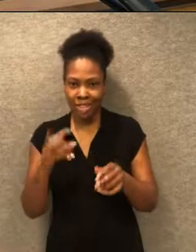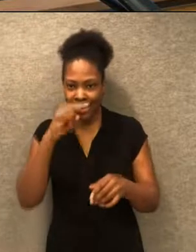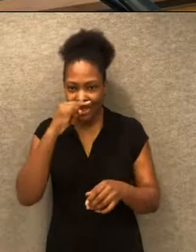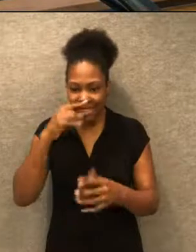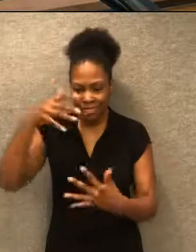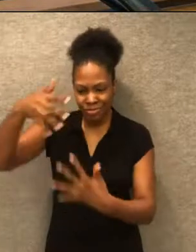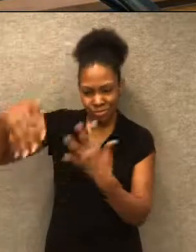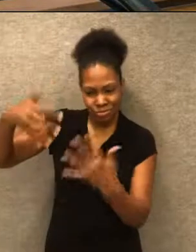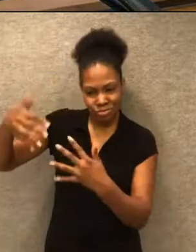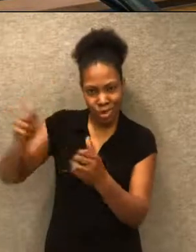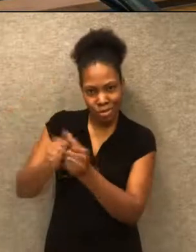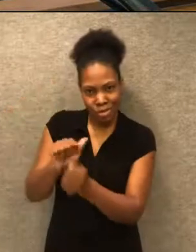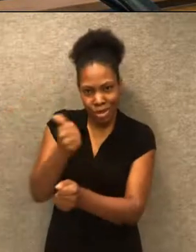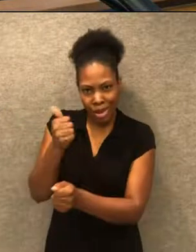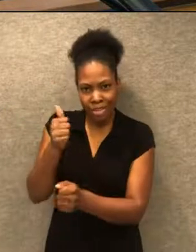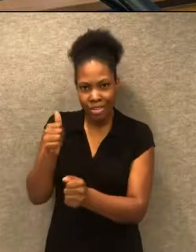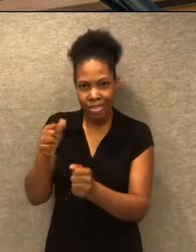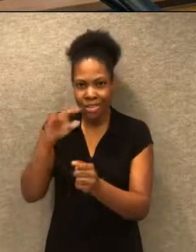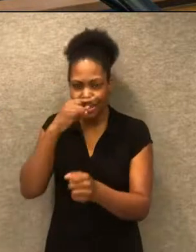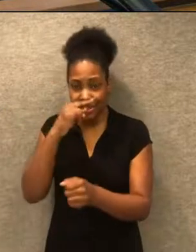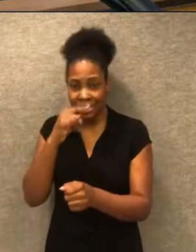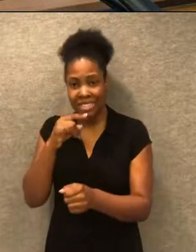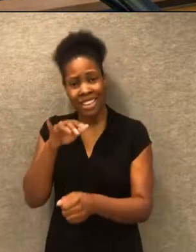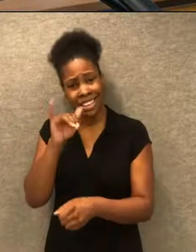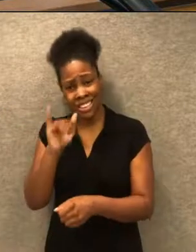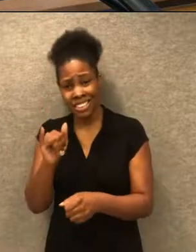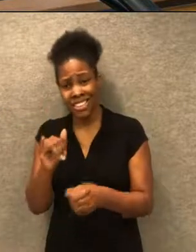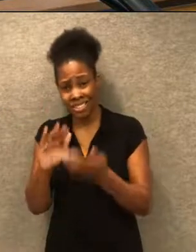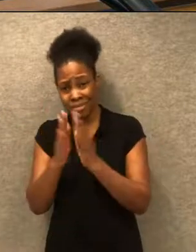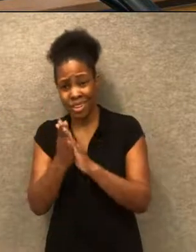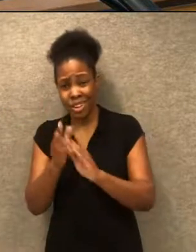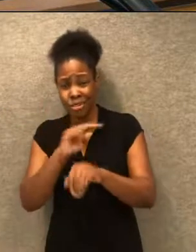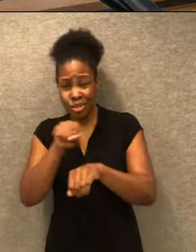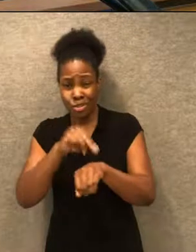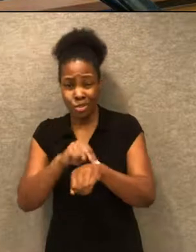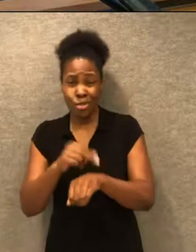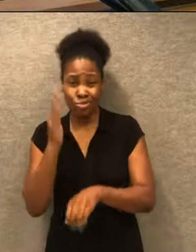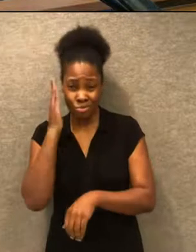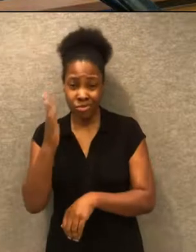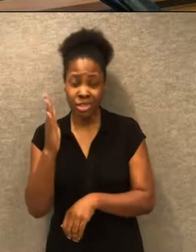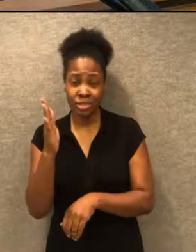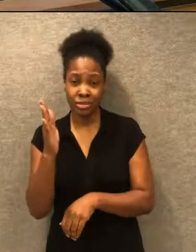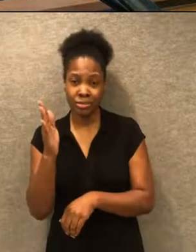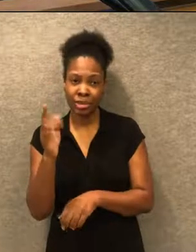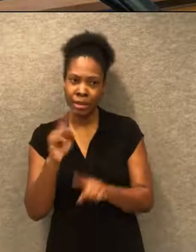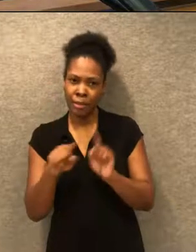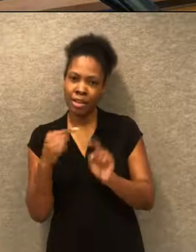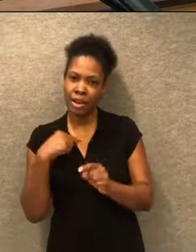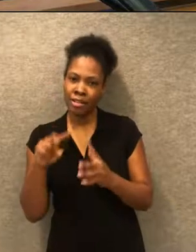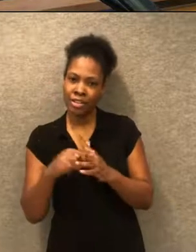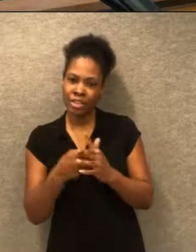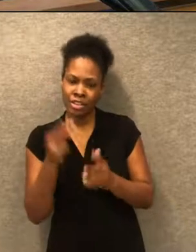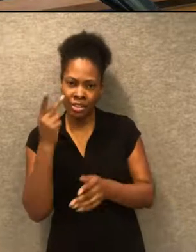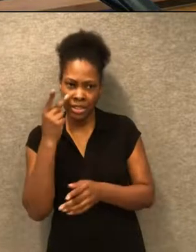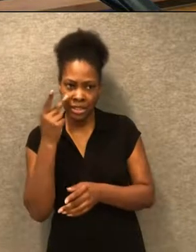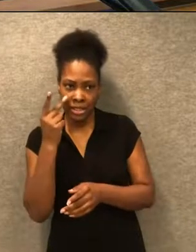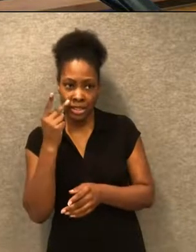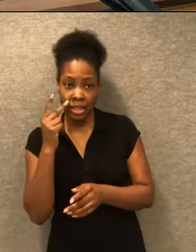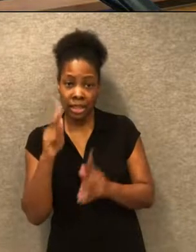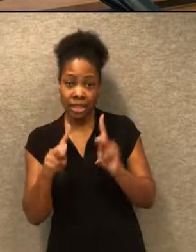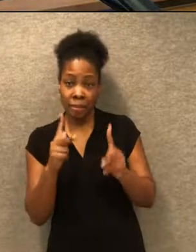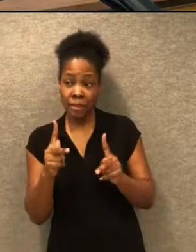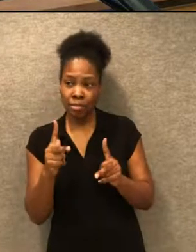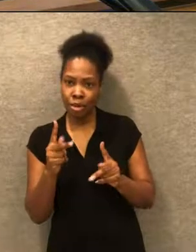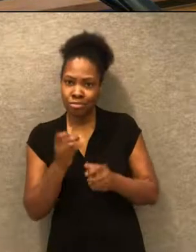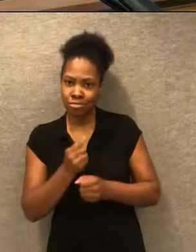going to be the part of normal behavior going forward. But interestingly, what I've seen started seeing is people are starting to express their